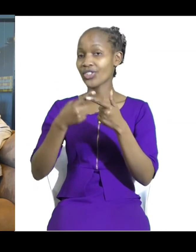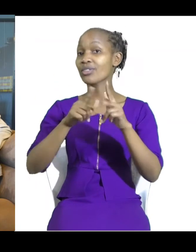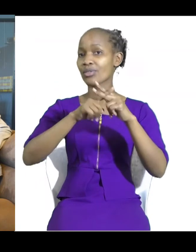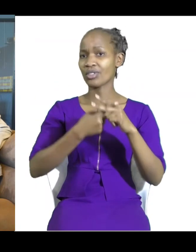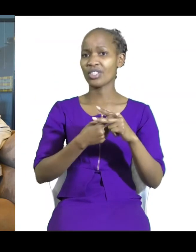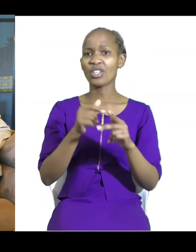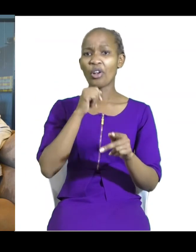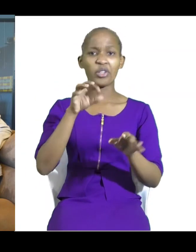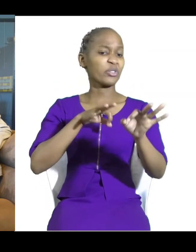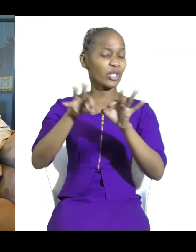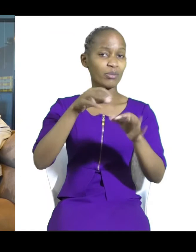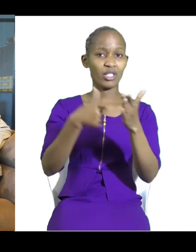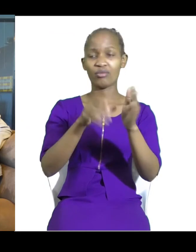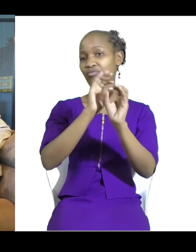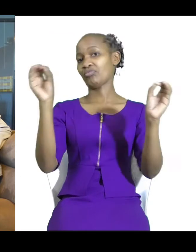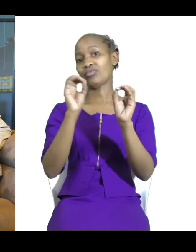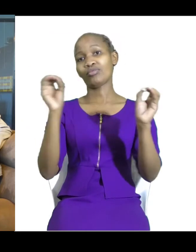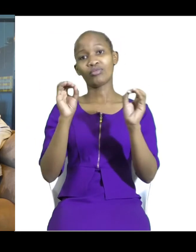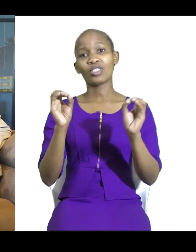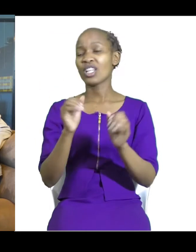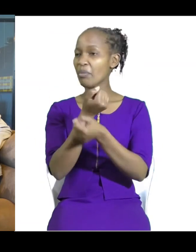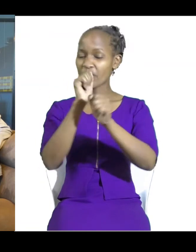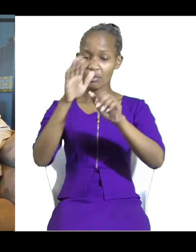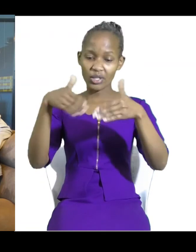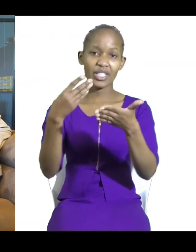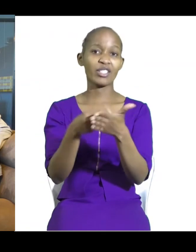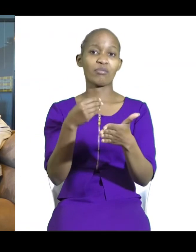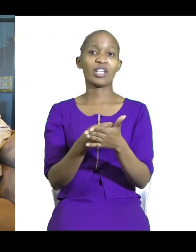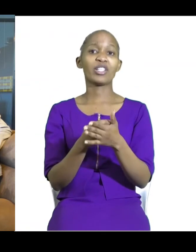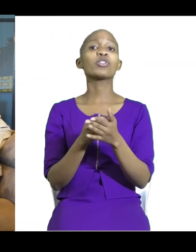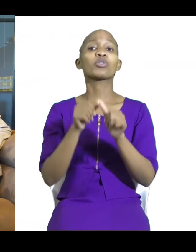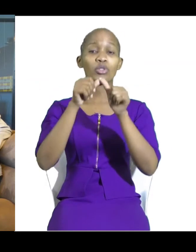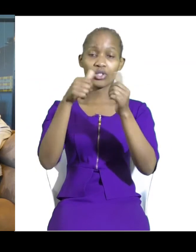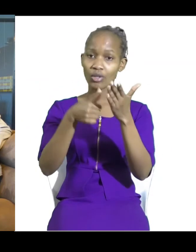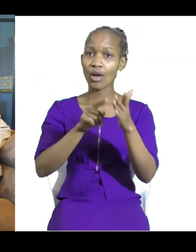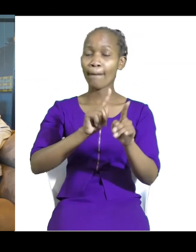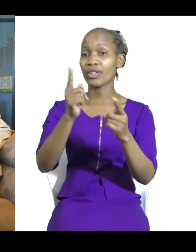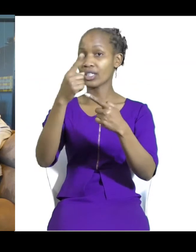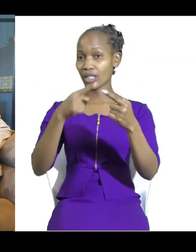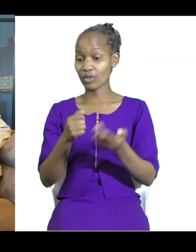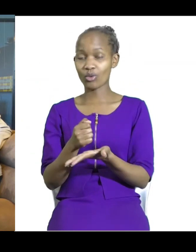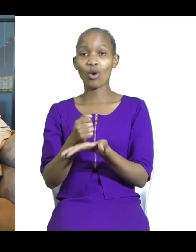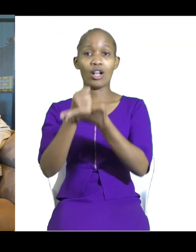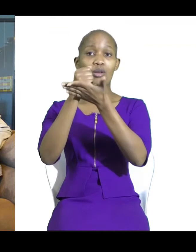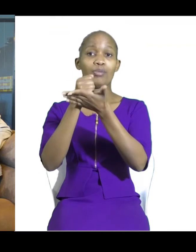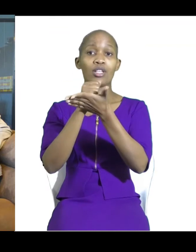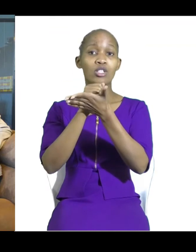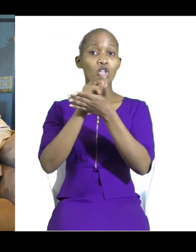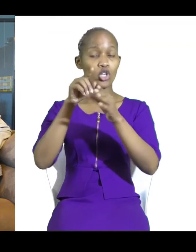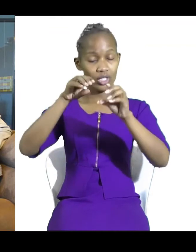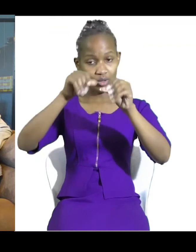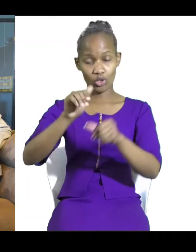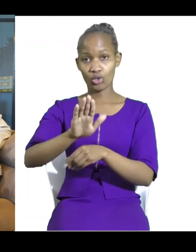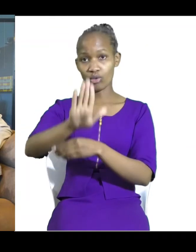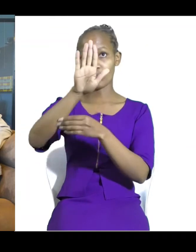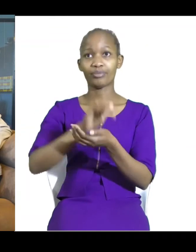scale. Not to define the problem. No one will ever pump in money to define To the define problem. a problem. No. They will only come in to scale your solution. Yeah.